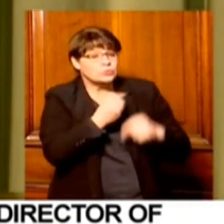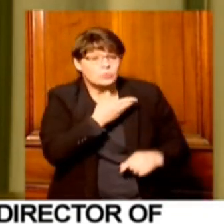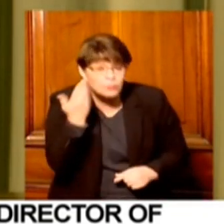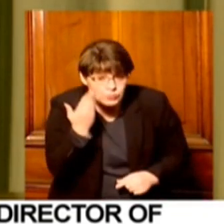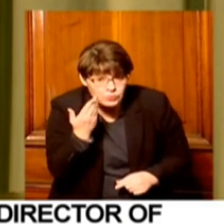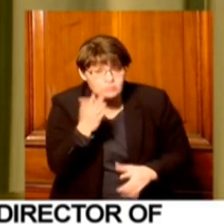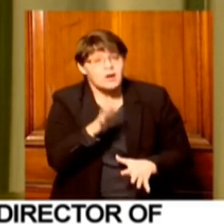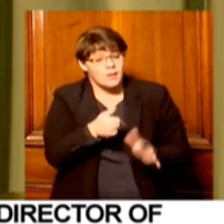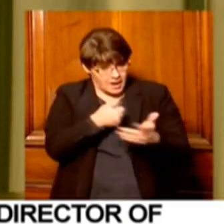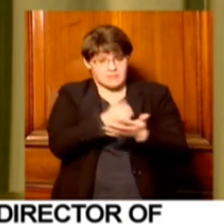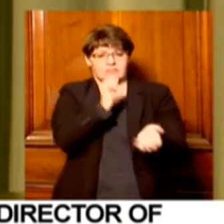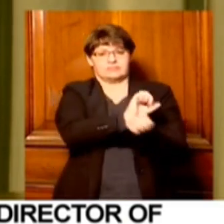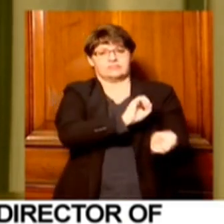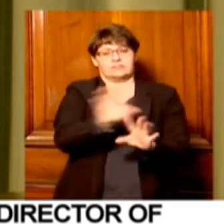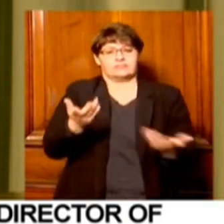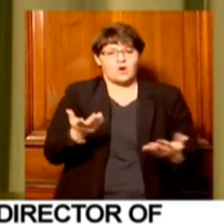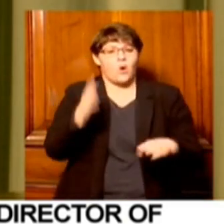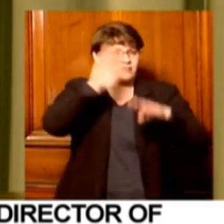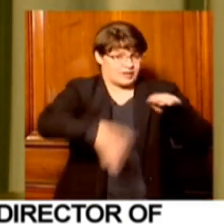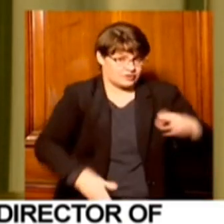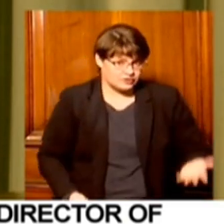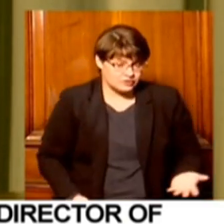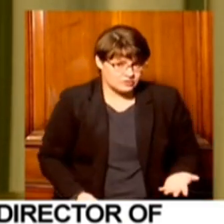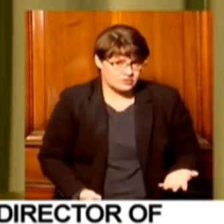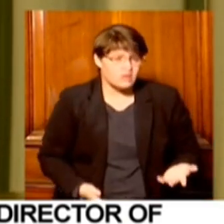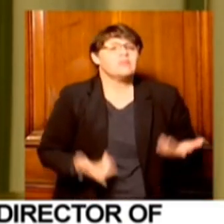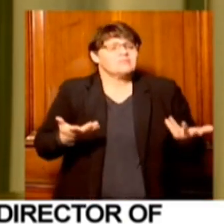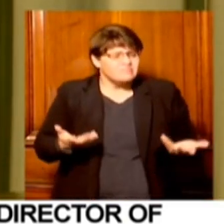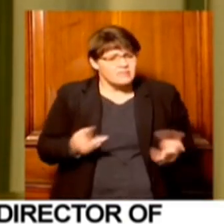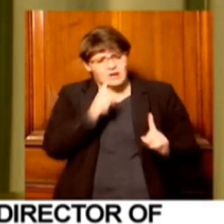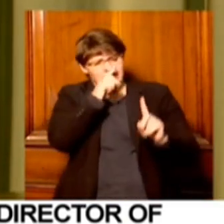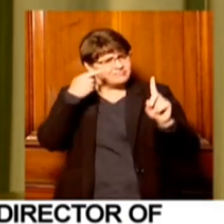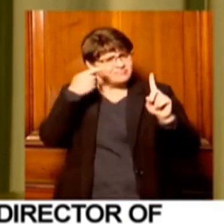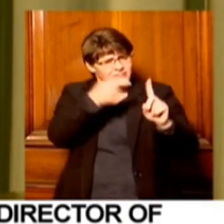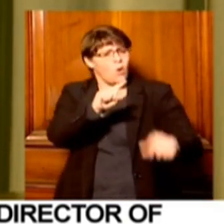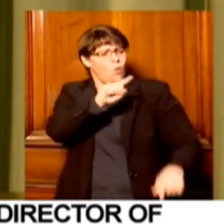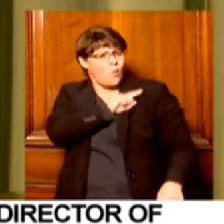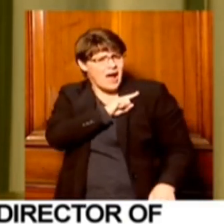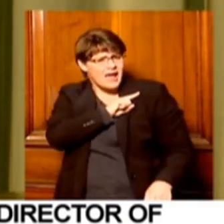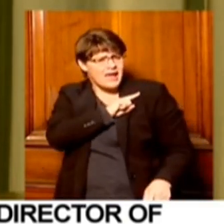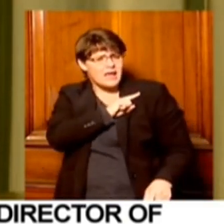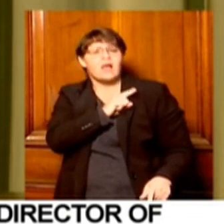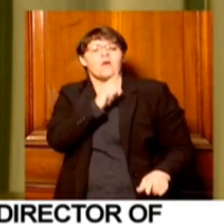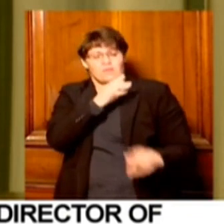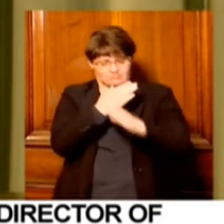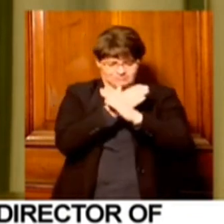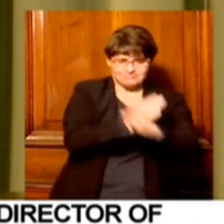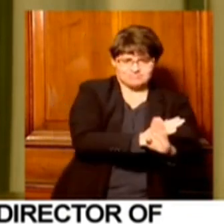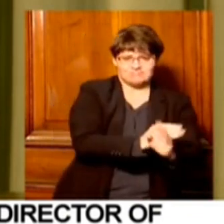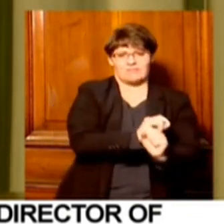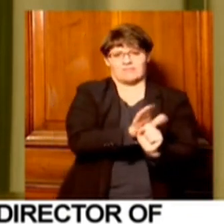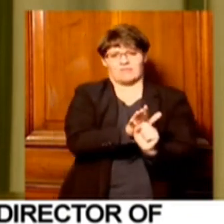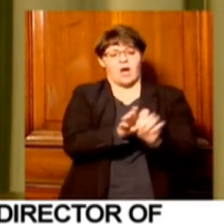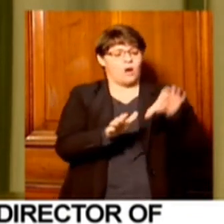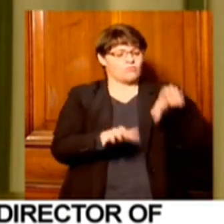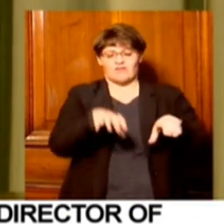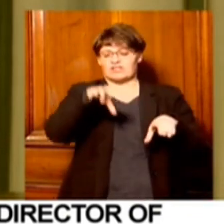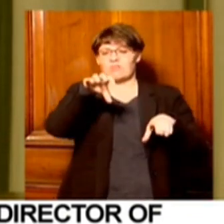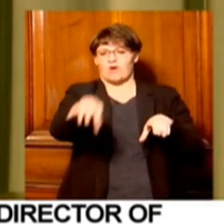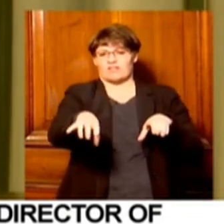This is a necessary evil whose sole purpose is to curb the spread of the virus across